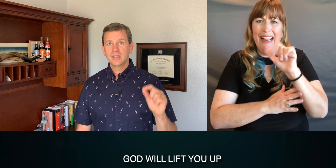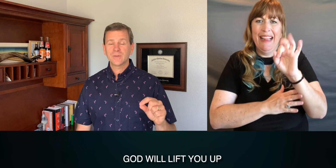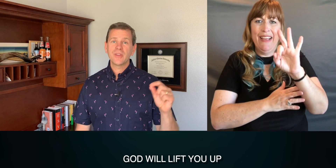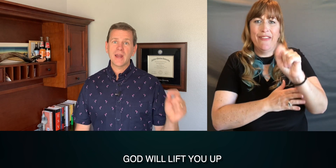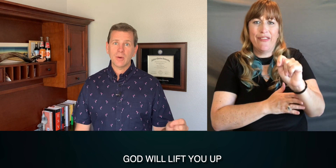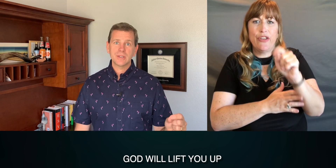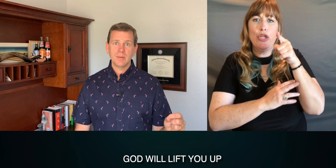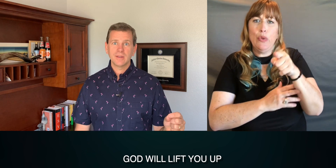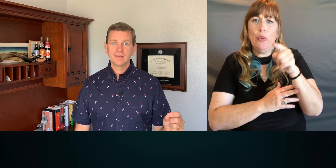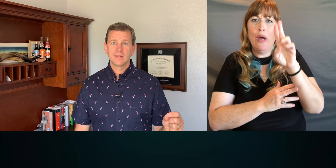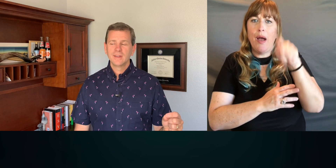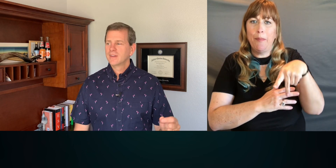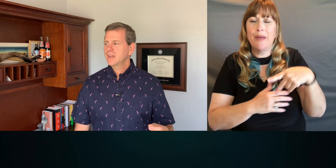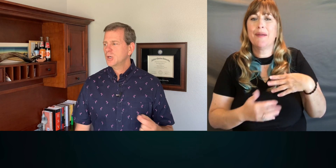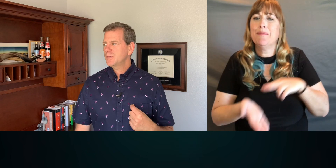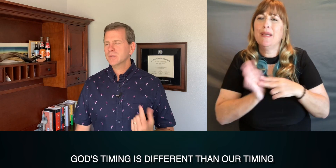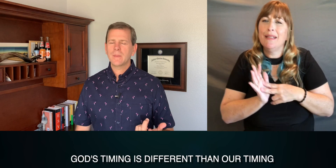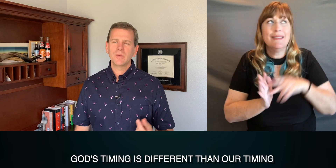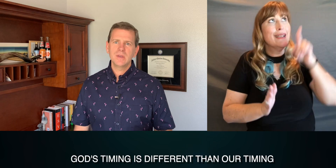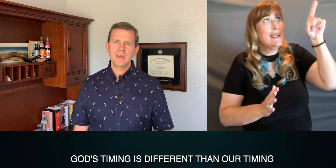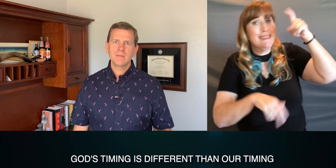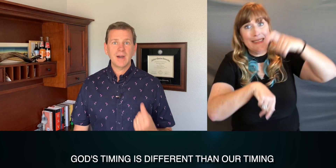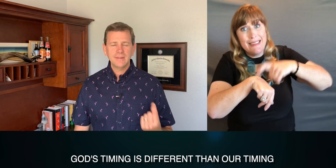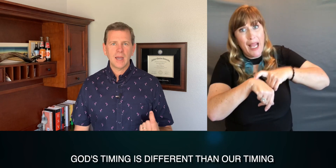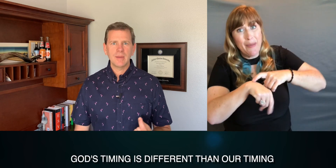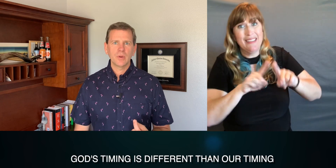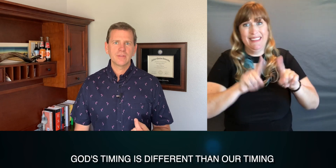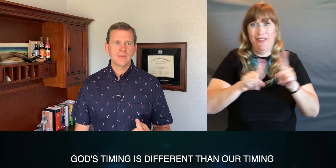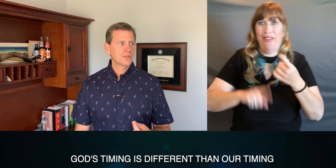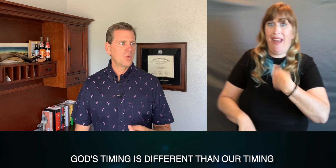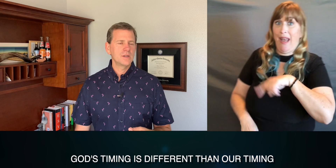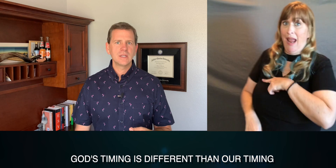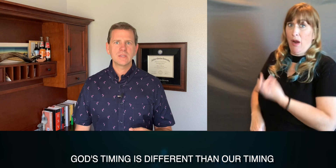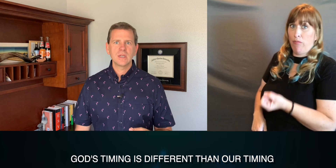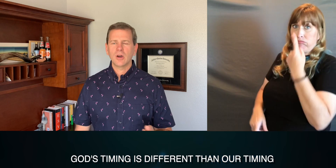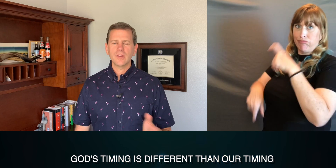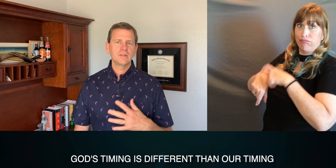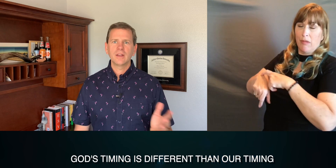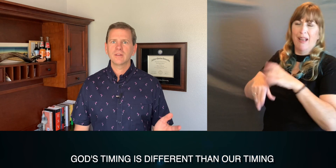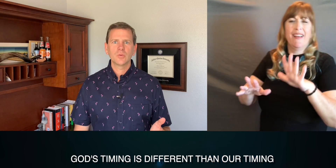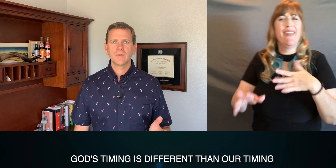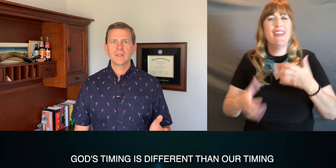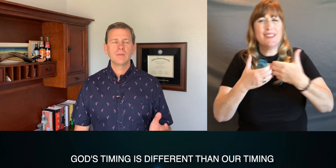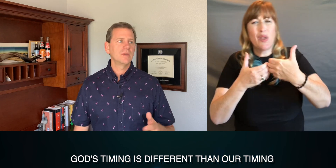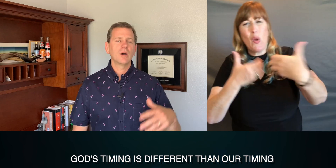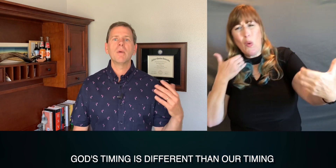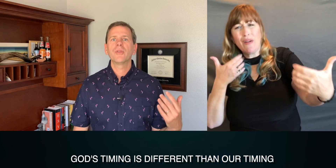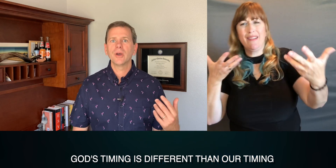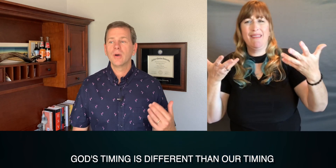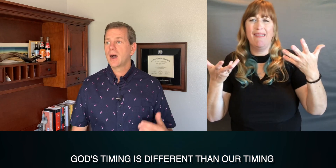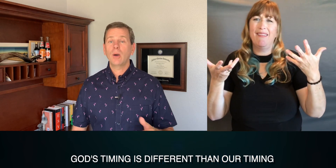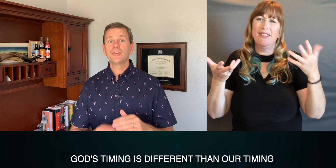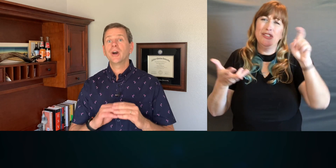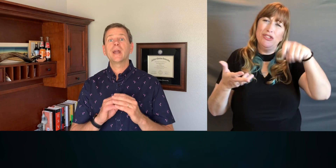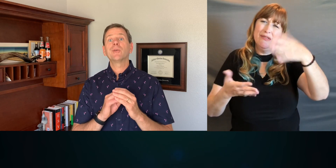is different than our timing. You know, if it was up to me, my timing would have said this quarantine thing and all this nonsense would have ended, you know, a month